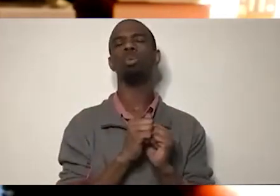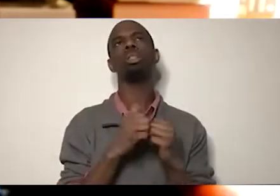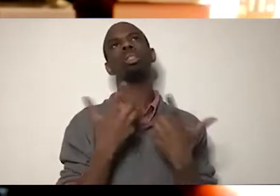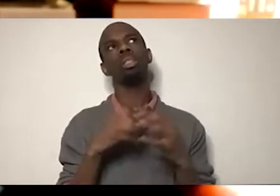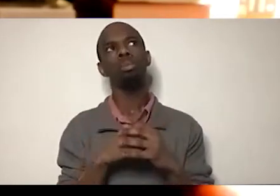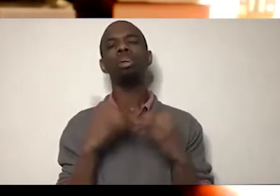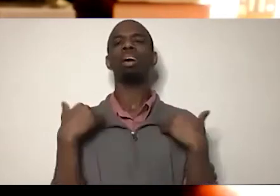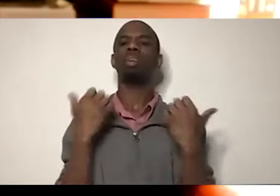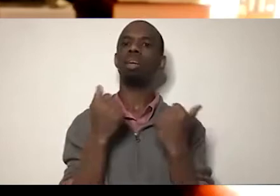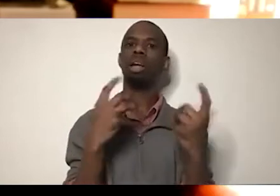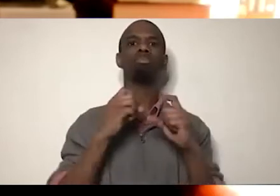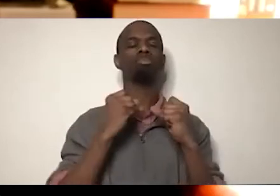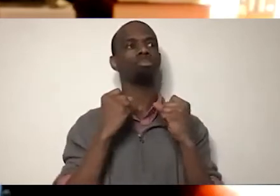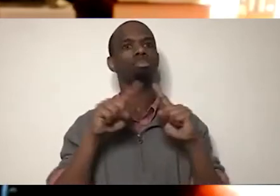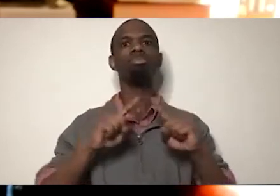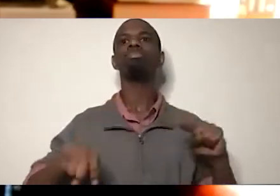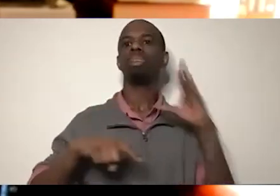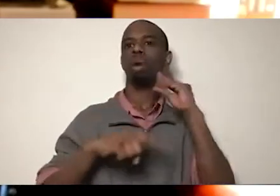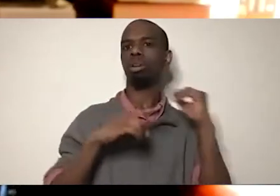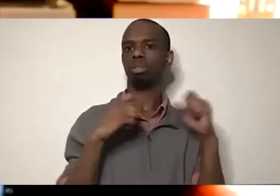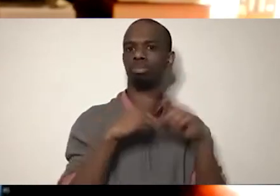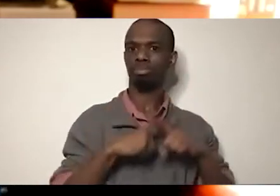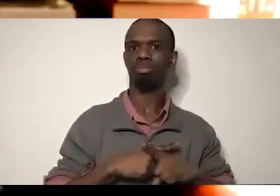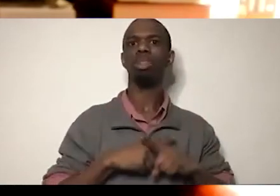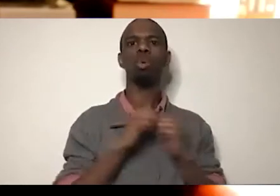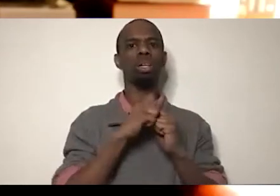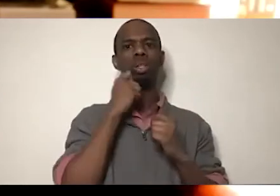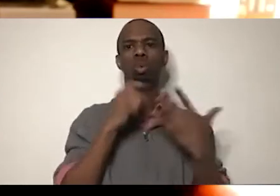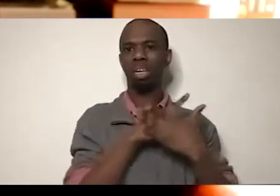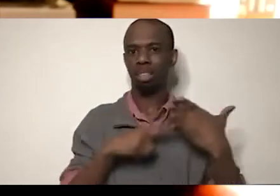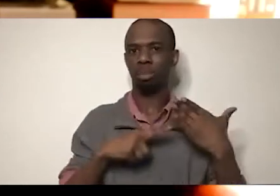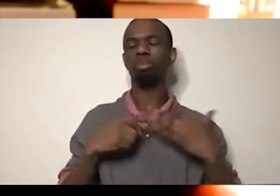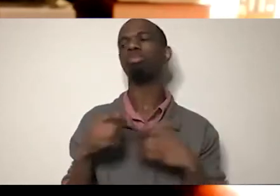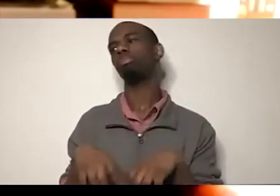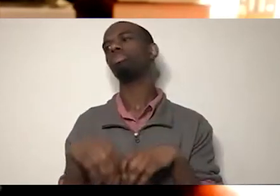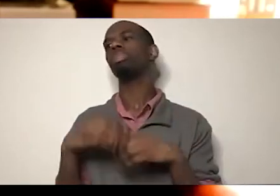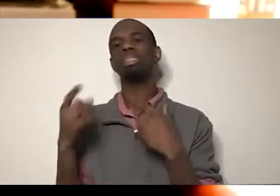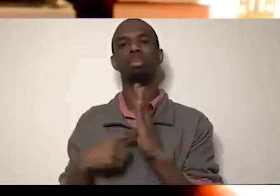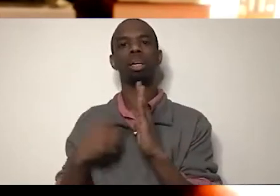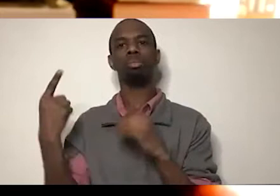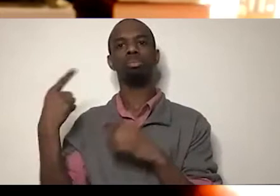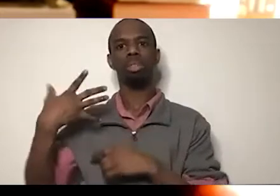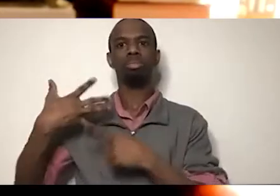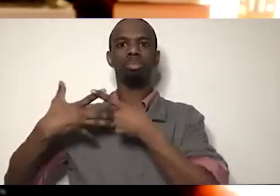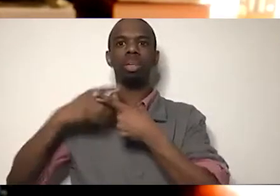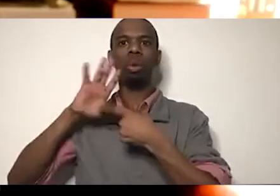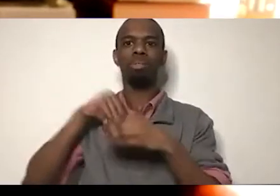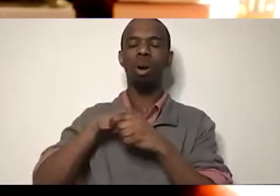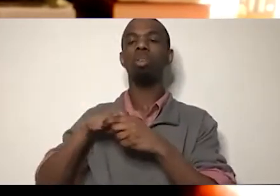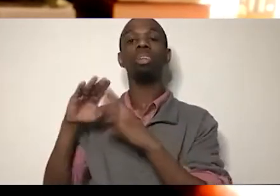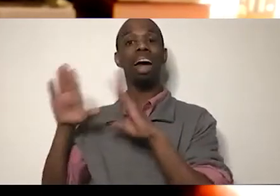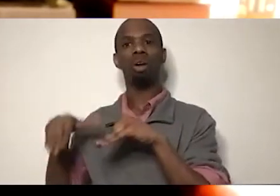the prison complex, police brutality, whatever that sector is, racism